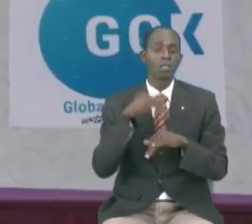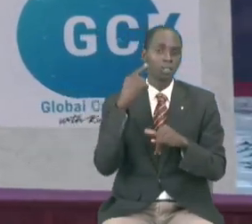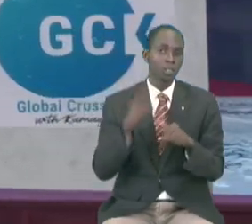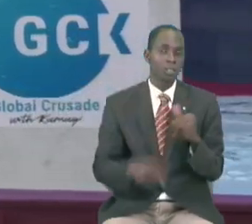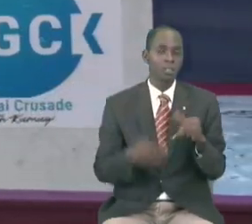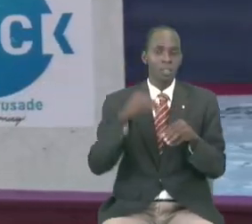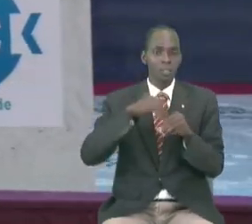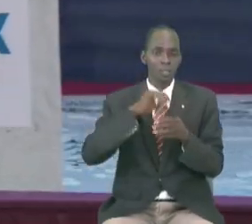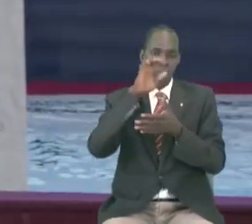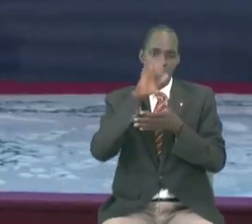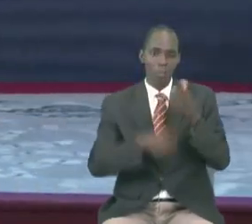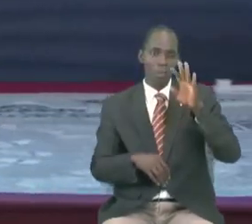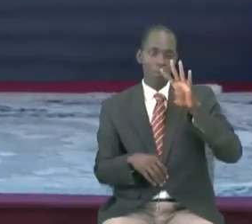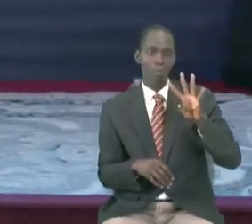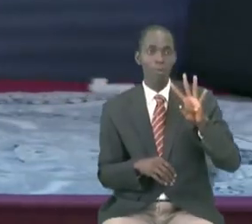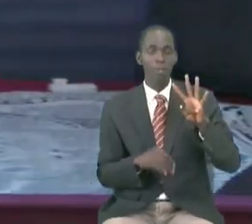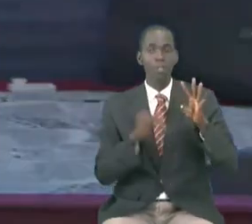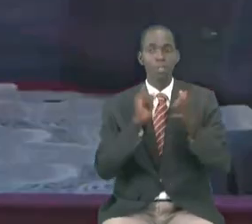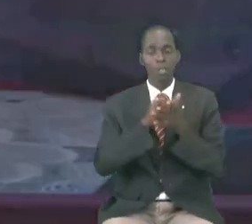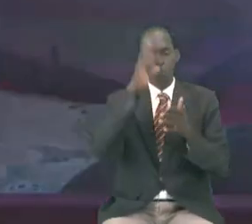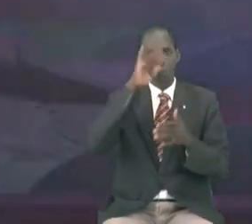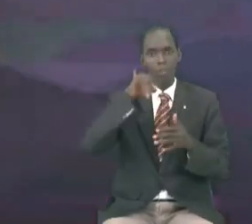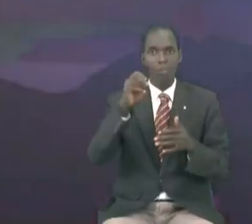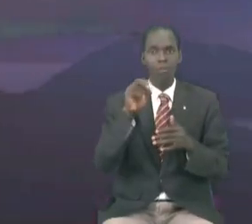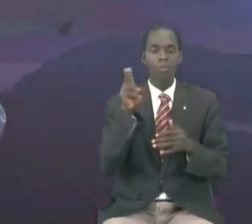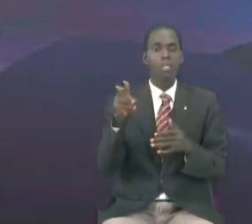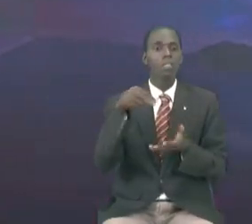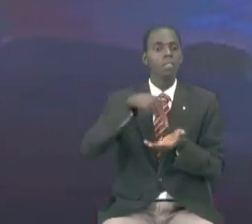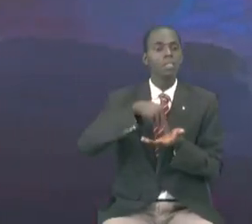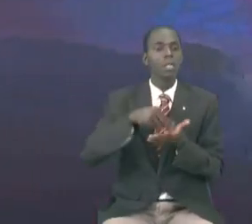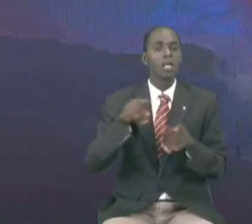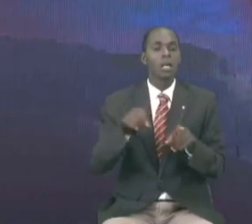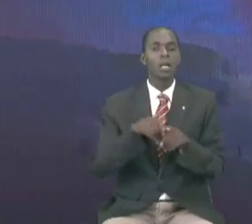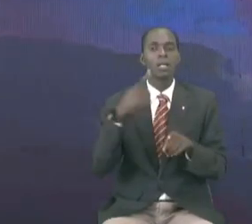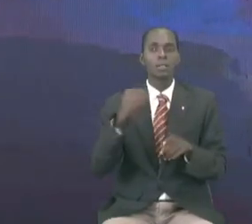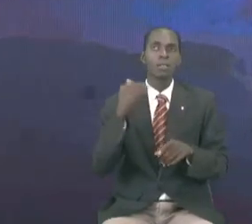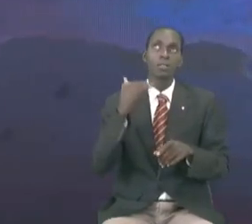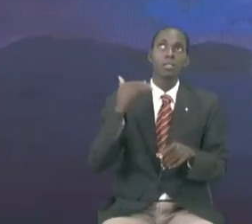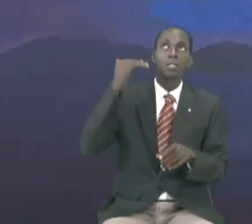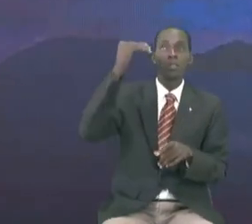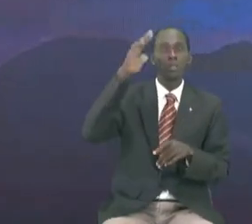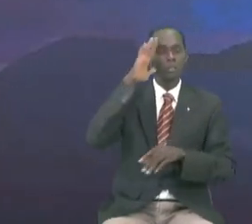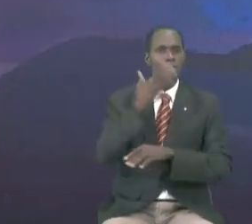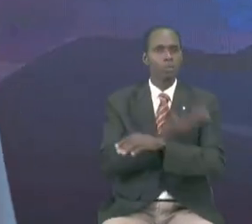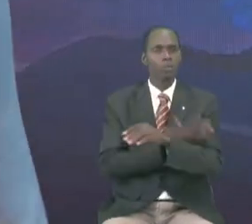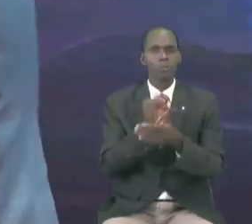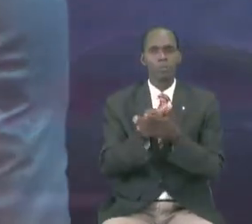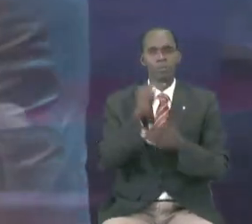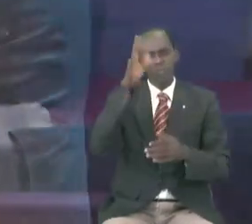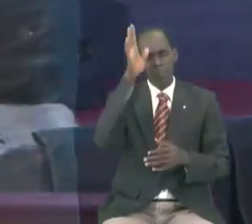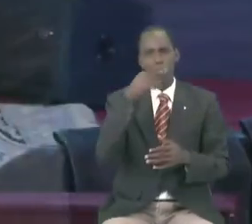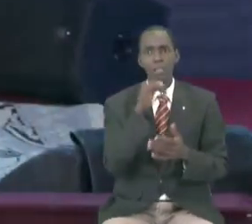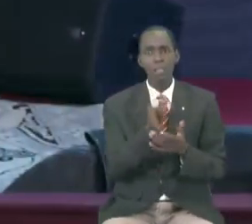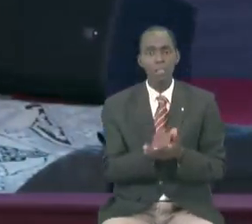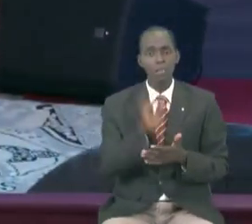said, your brother was lost and is found, dead but alive. And should not